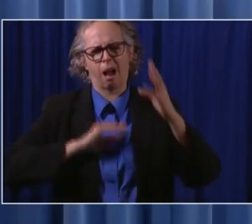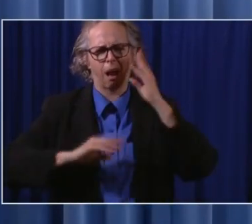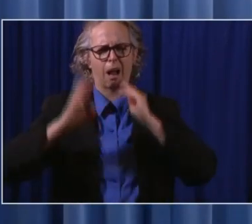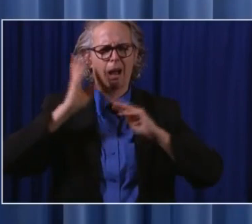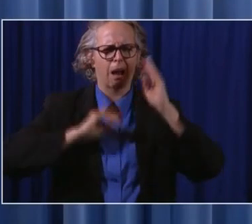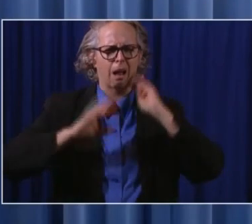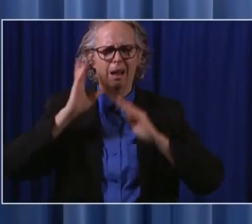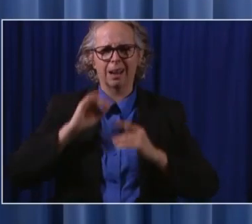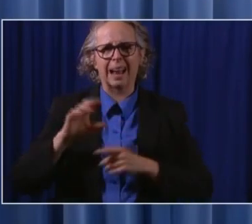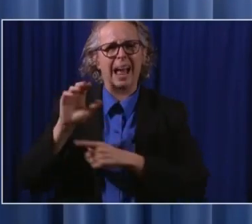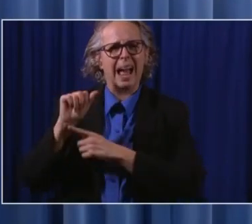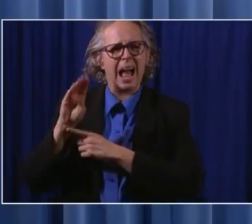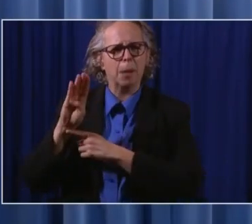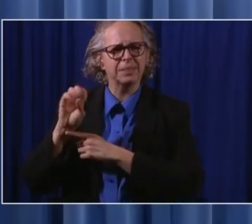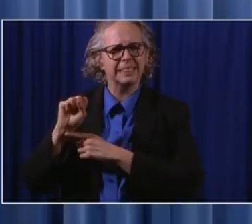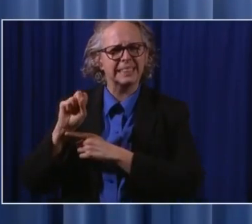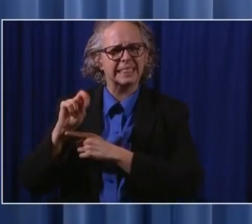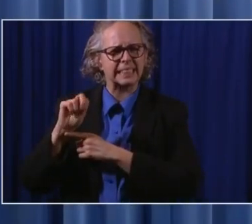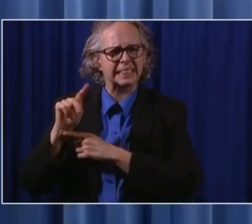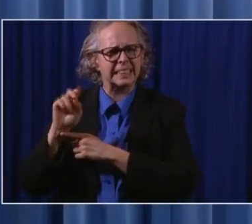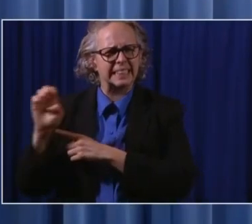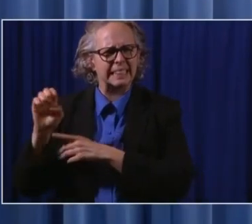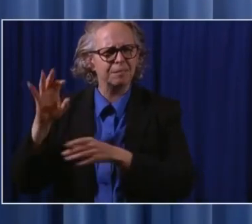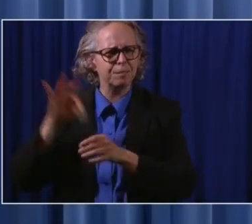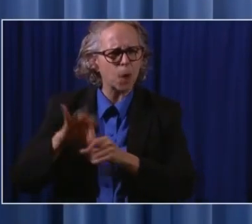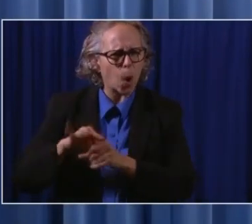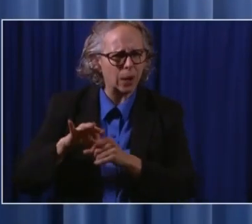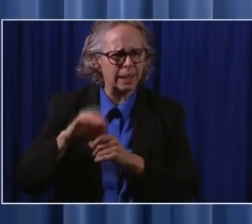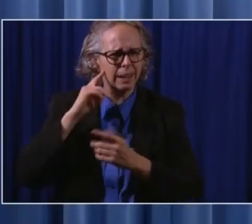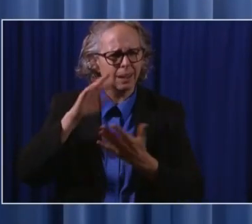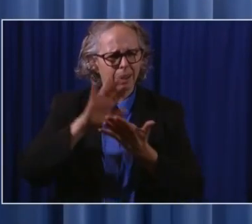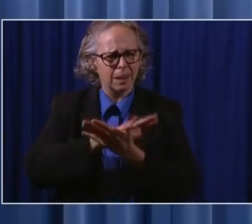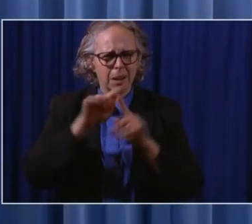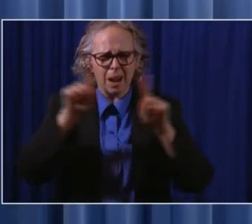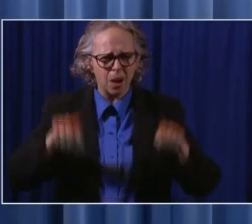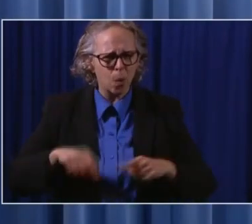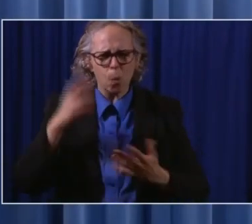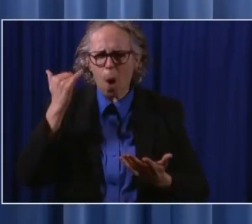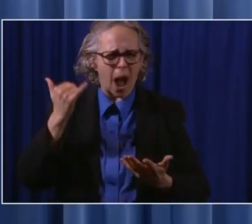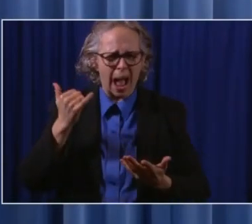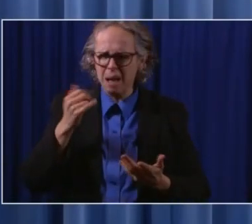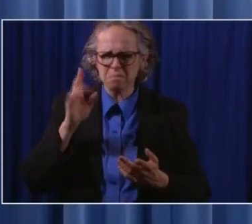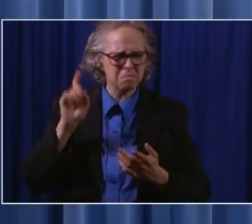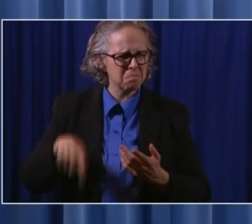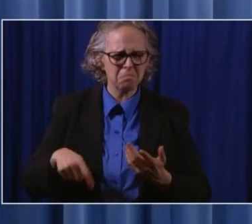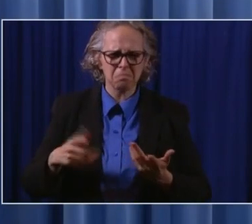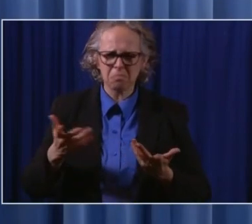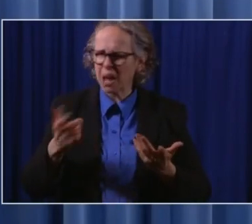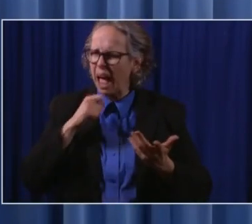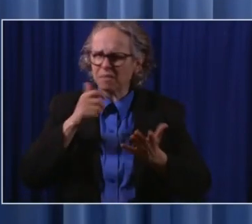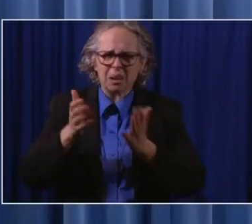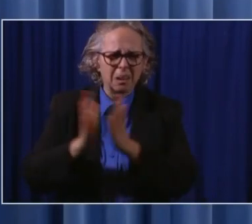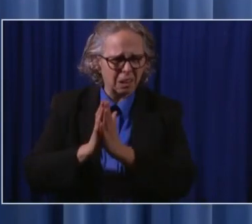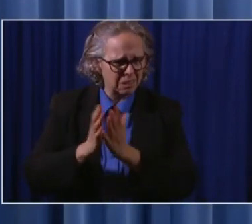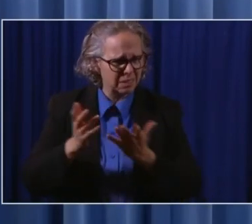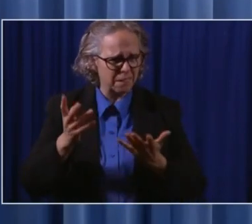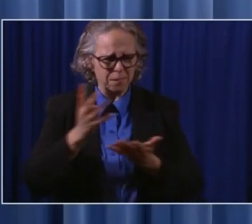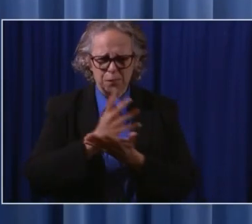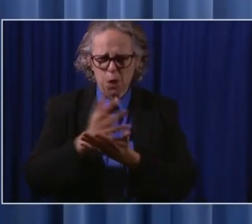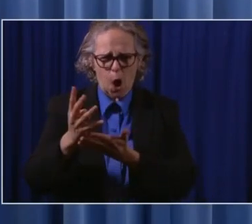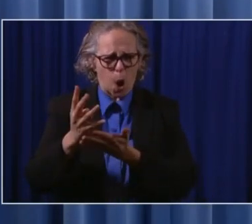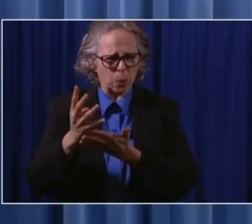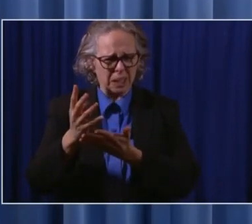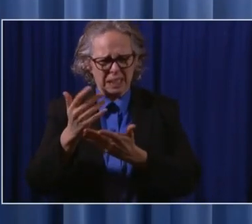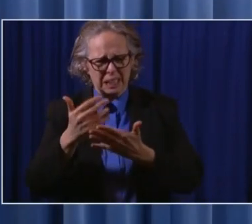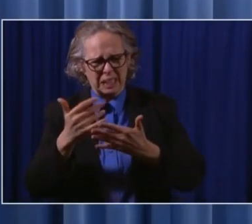voting. You don't have to give a reason you want an absentee ballot. We've got it for a 4-week period of time. We've got the opportunity during that period of time for people to go to the Board of Elections